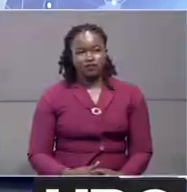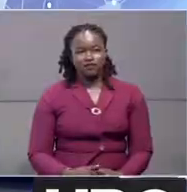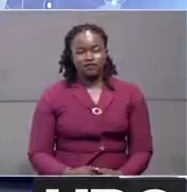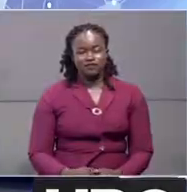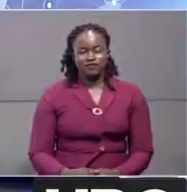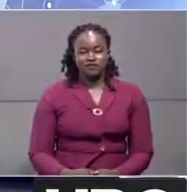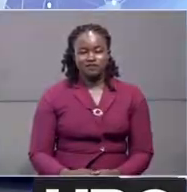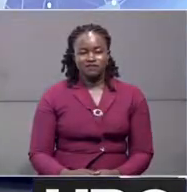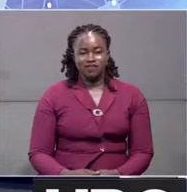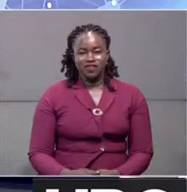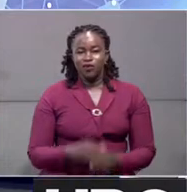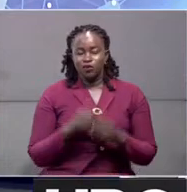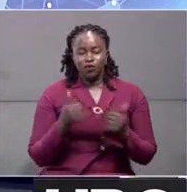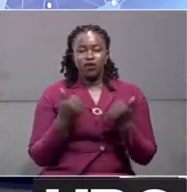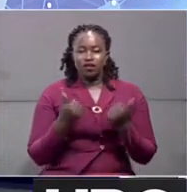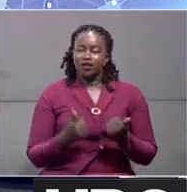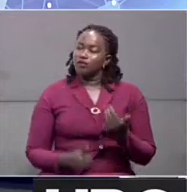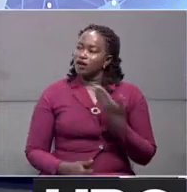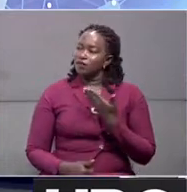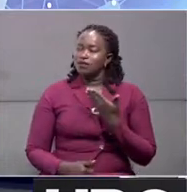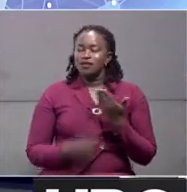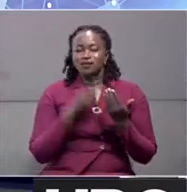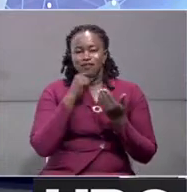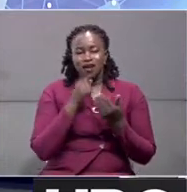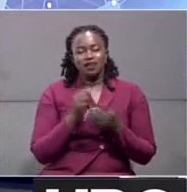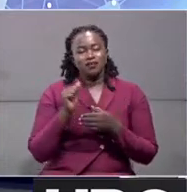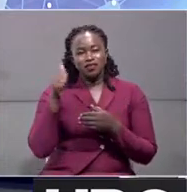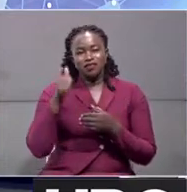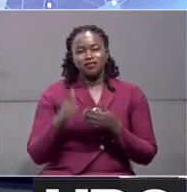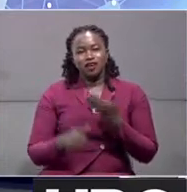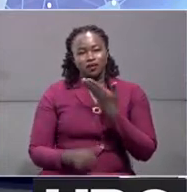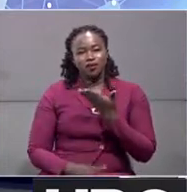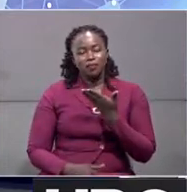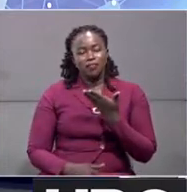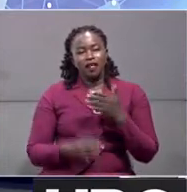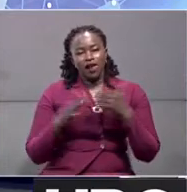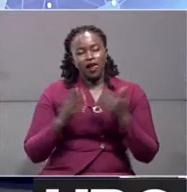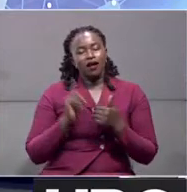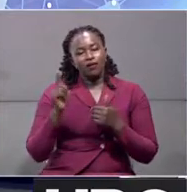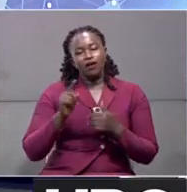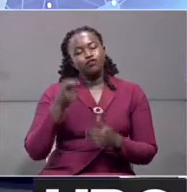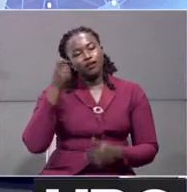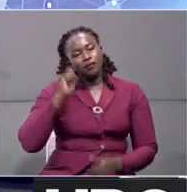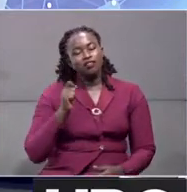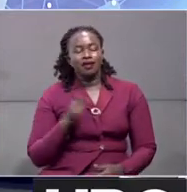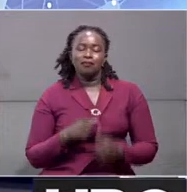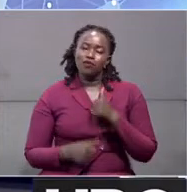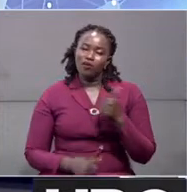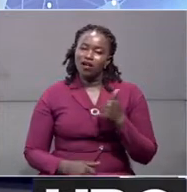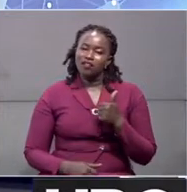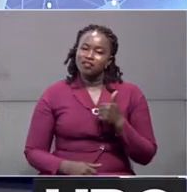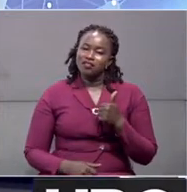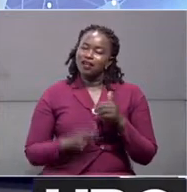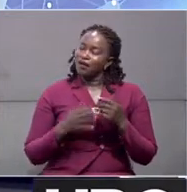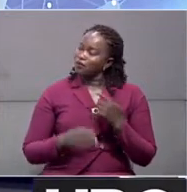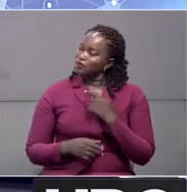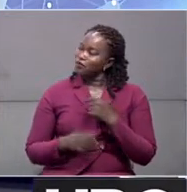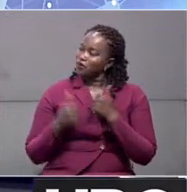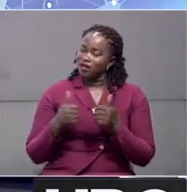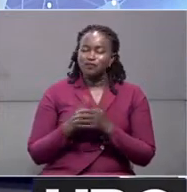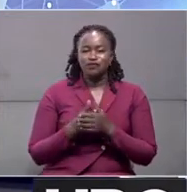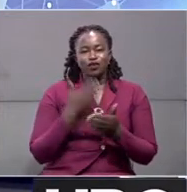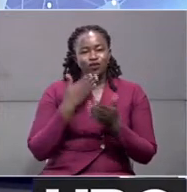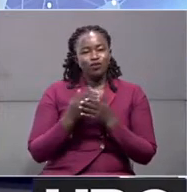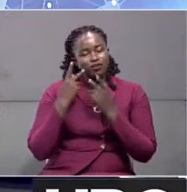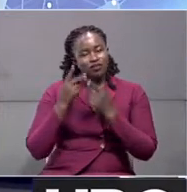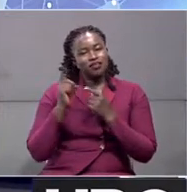Well, here is the man himself. How are you, Timothy? I'm well. How are you, Lauryn? I'm very well, thank you. Good to see